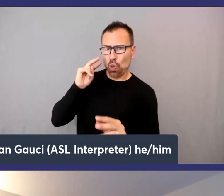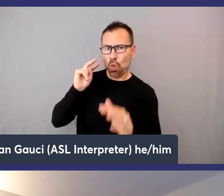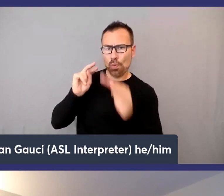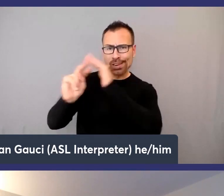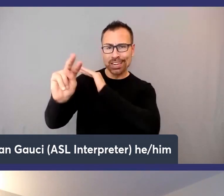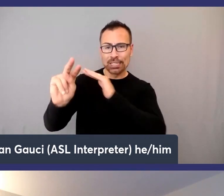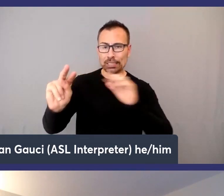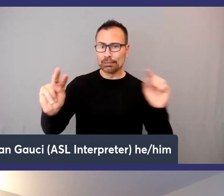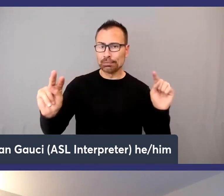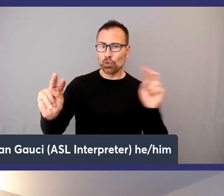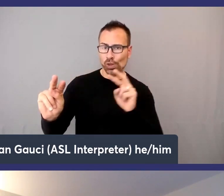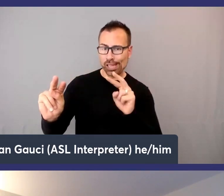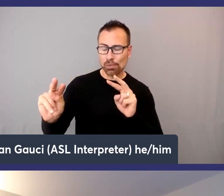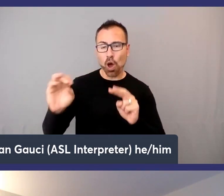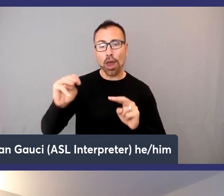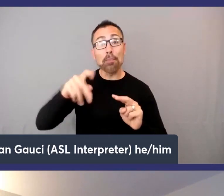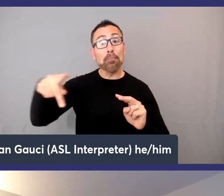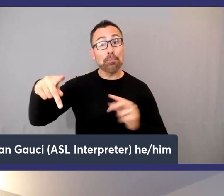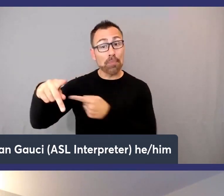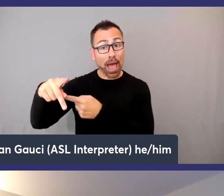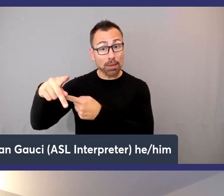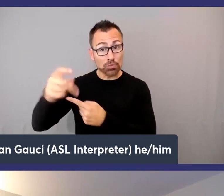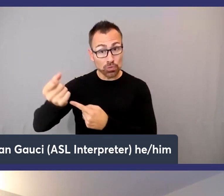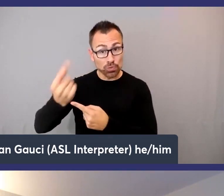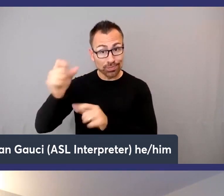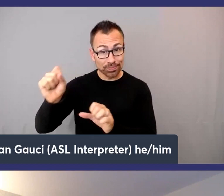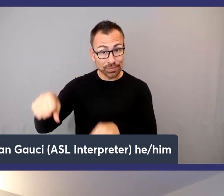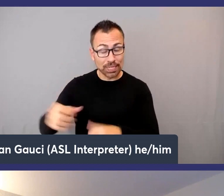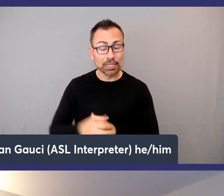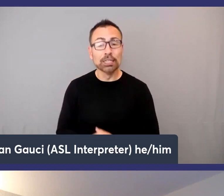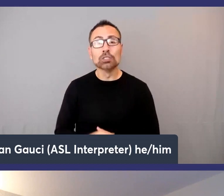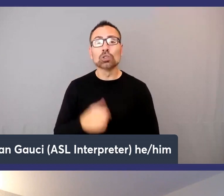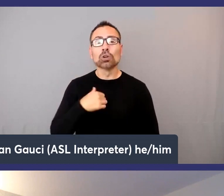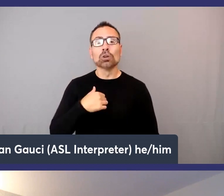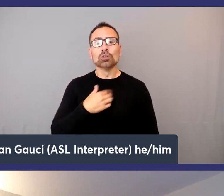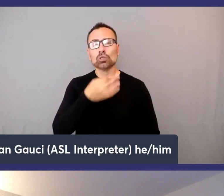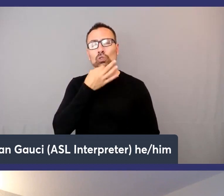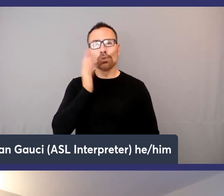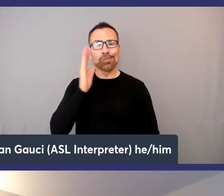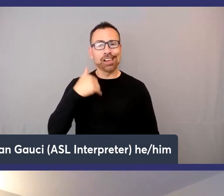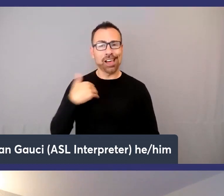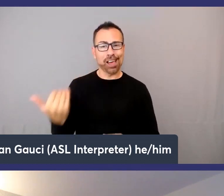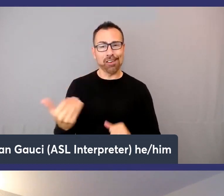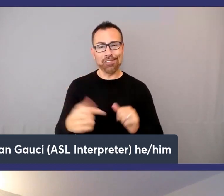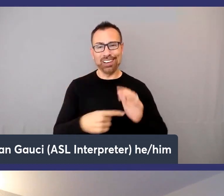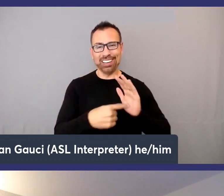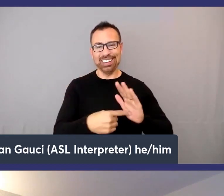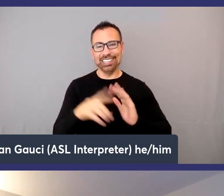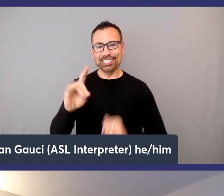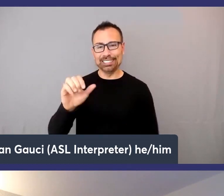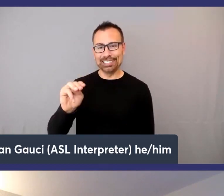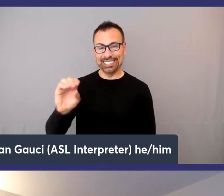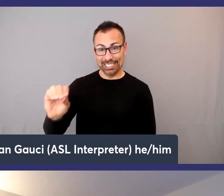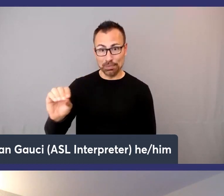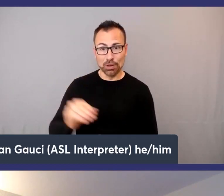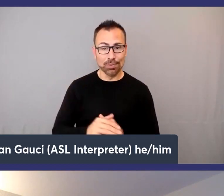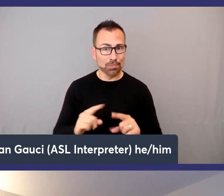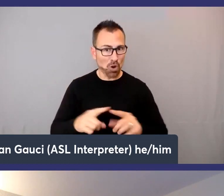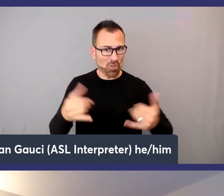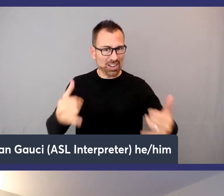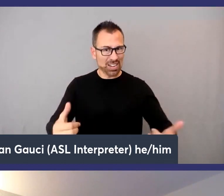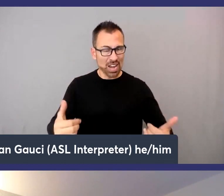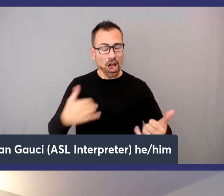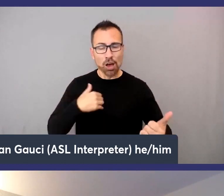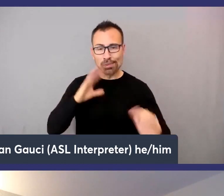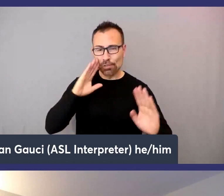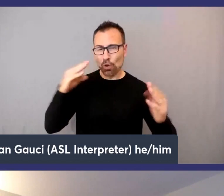to understand them. So, in a little bit, we'll get to the little demo, but I'm going to focus a lot on the cool visualizations and how you